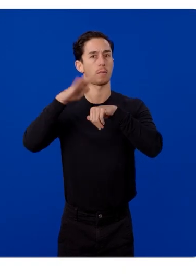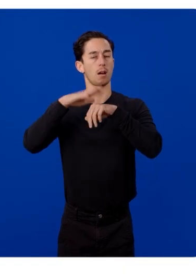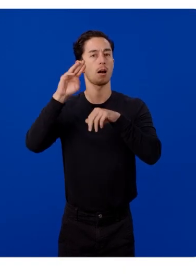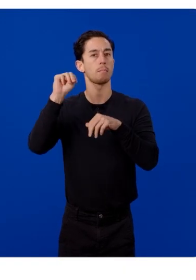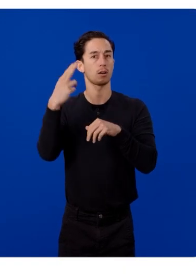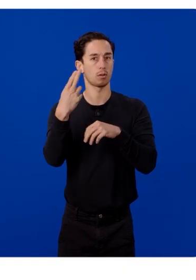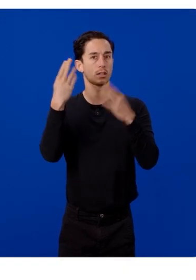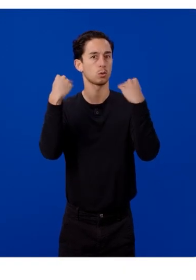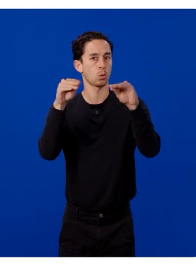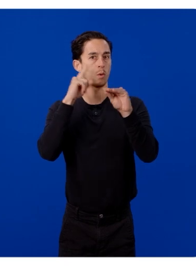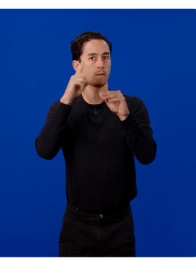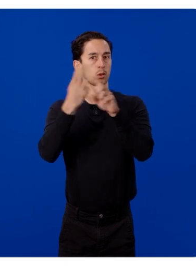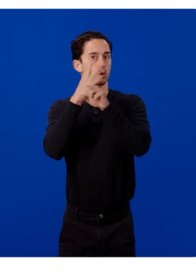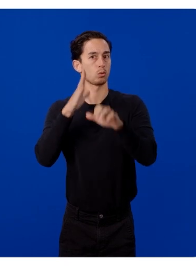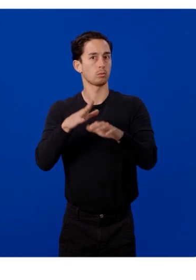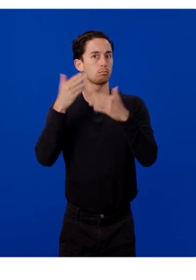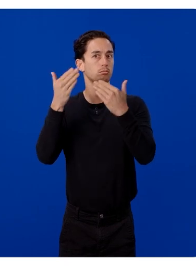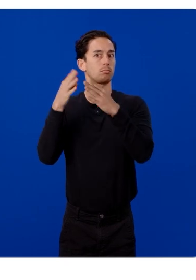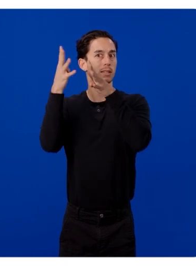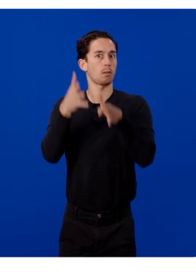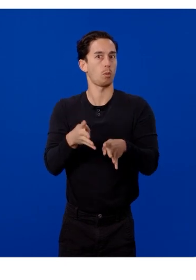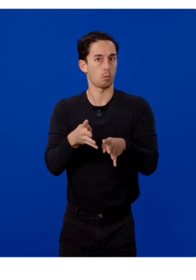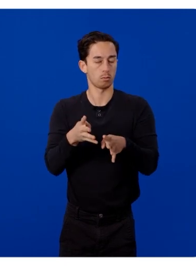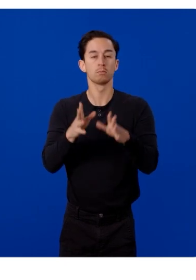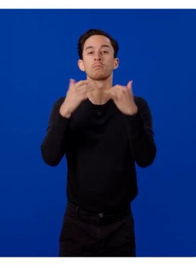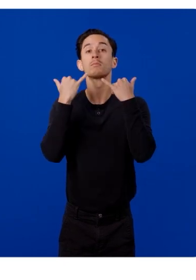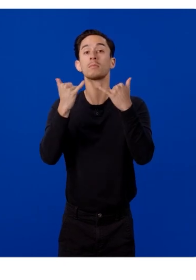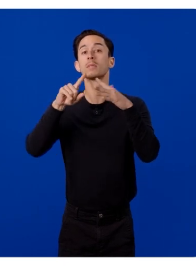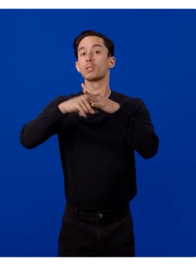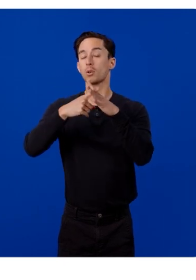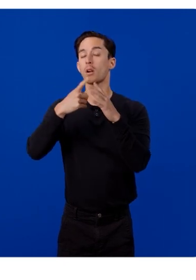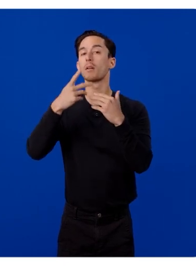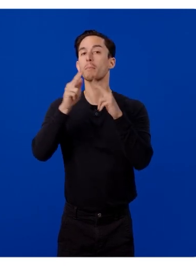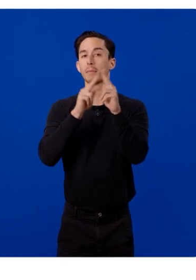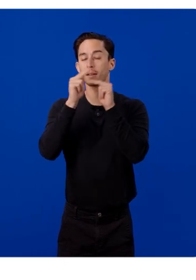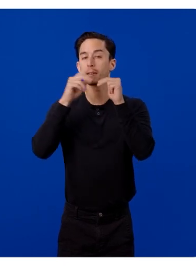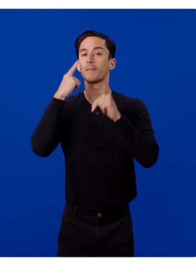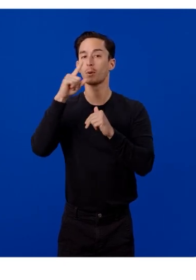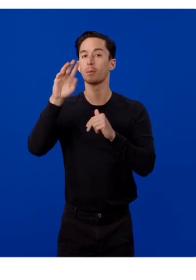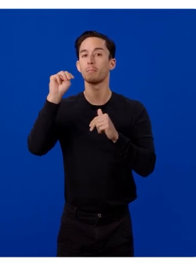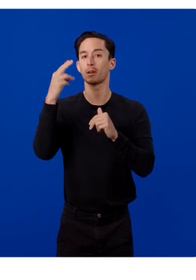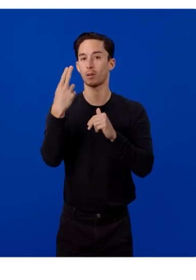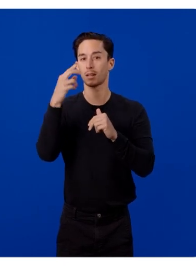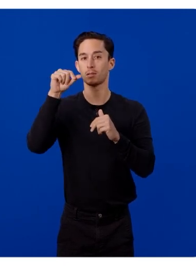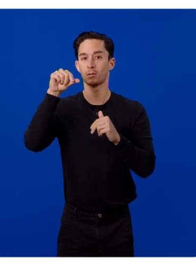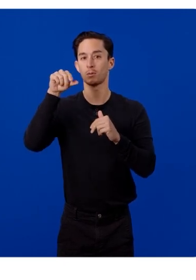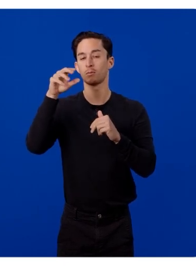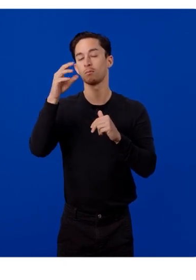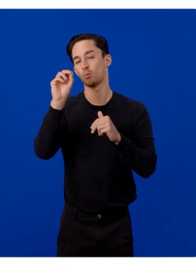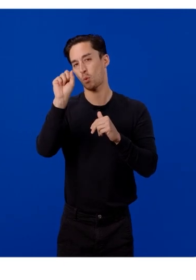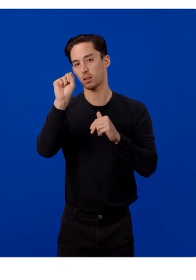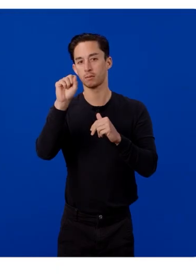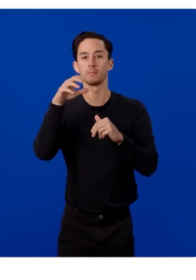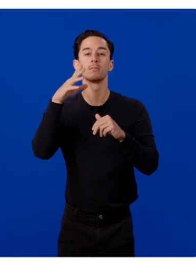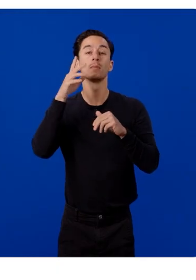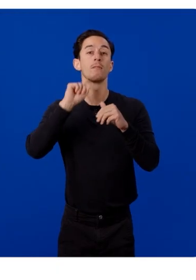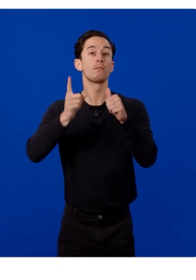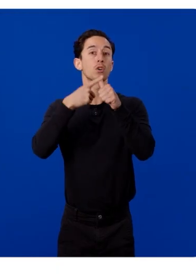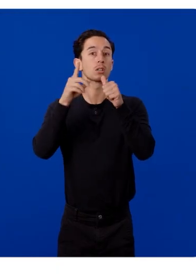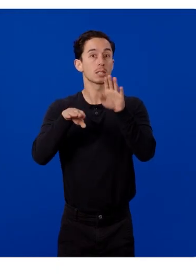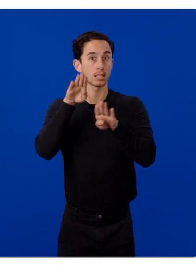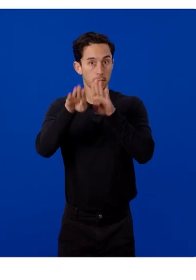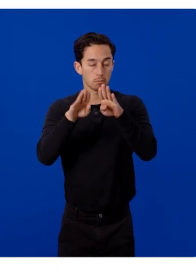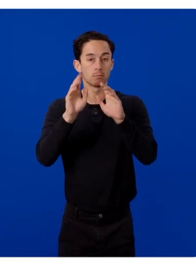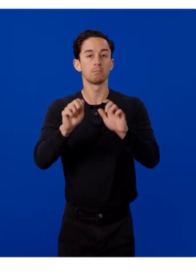for users. Now let's get started with building for Meta Horizon OS. As a first step, we will start by launching